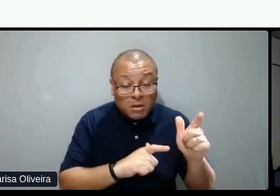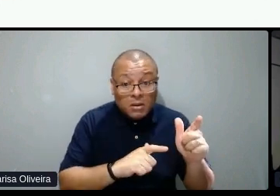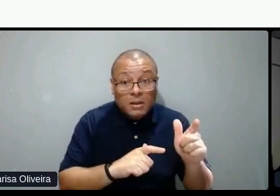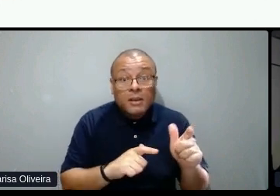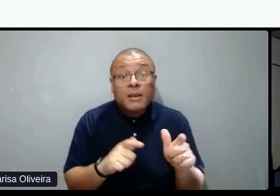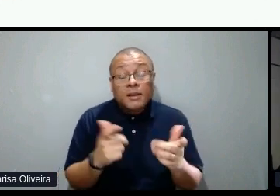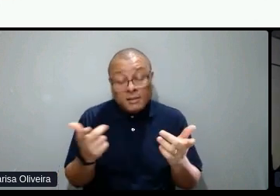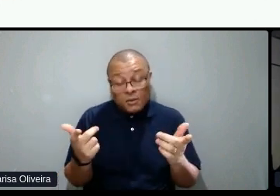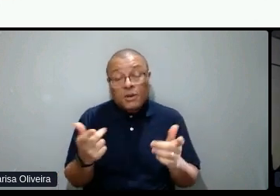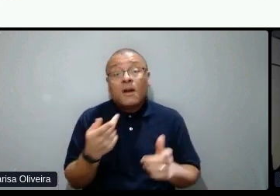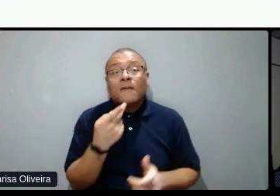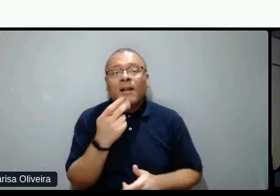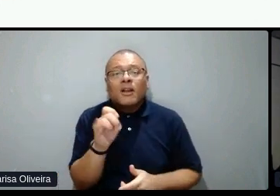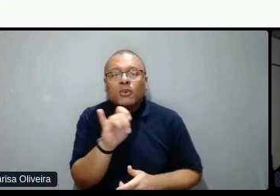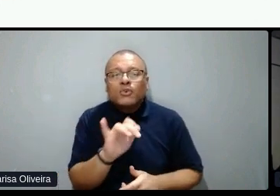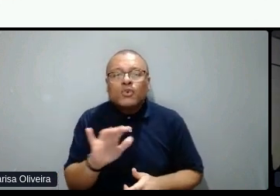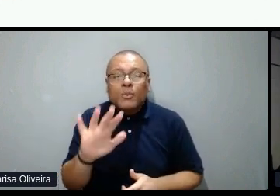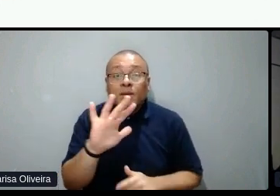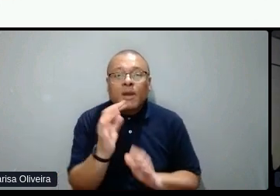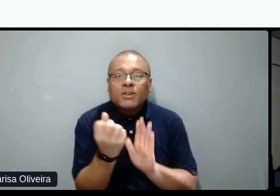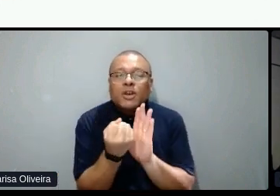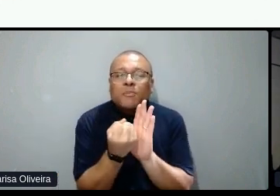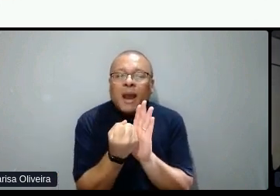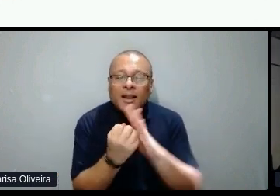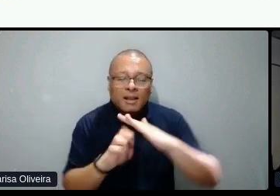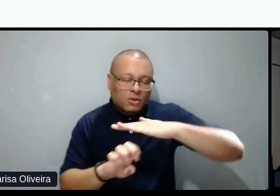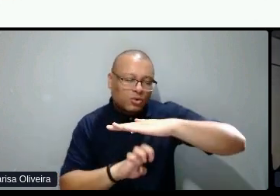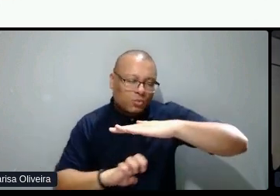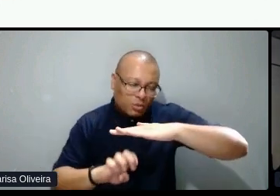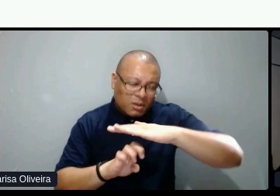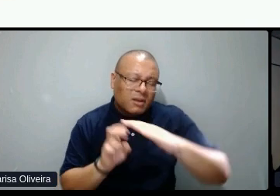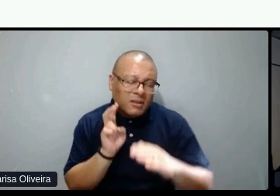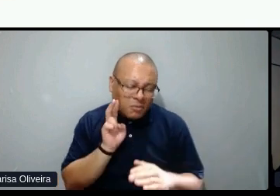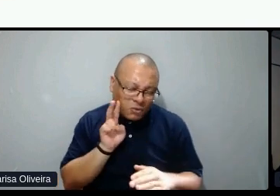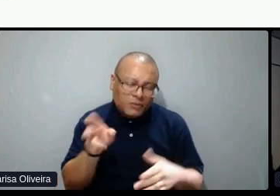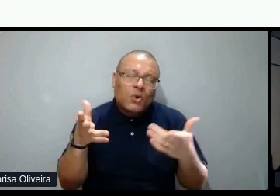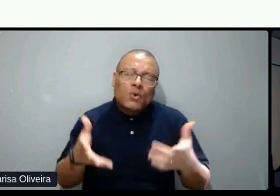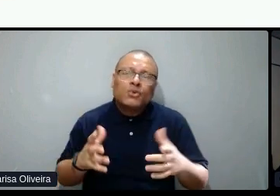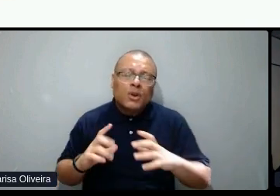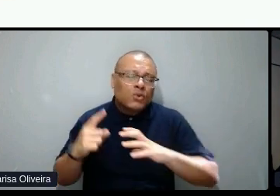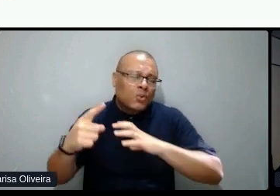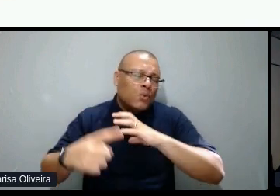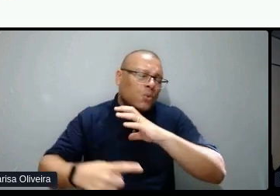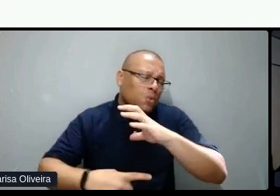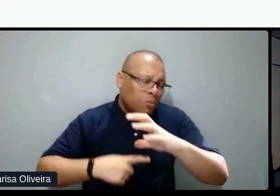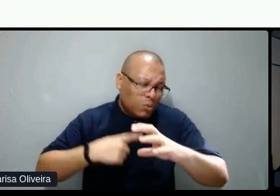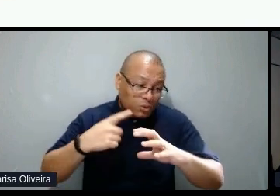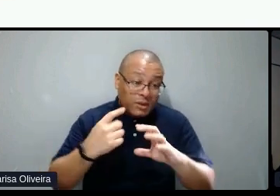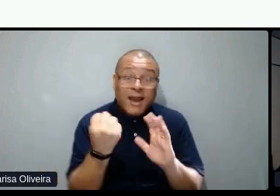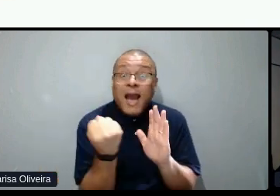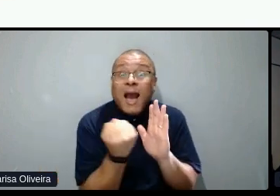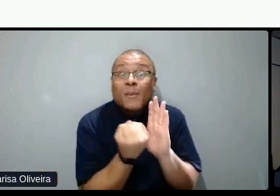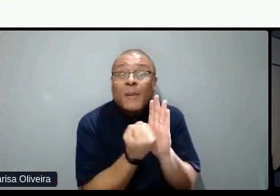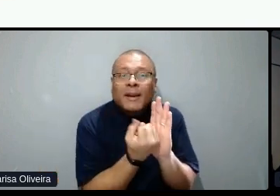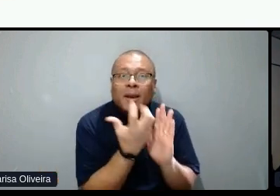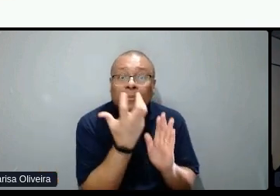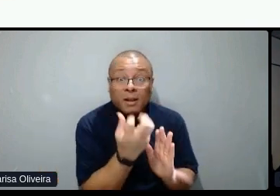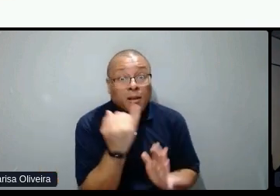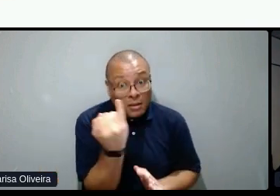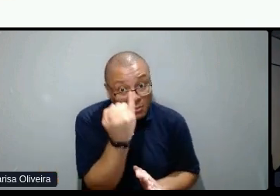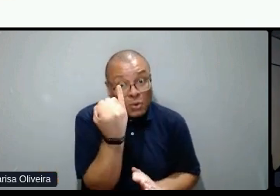about the image and brand. And I think some of the things we are seeing in the world now is that the brand becomes more and more